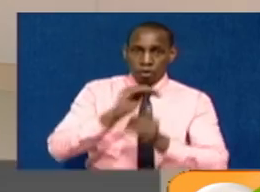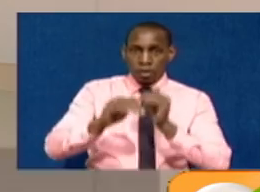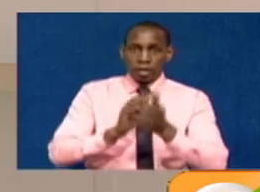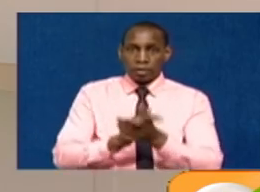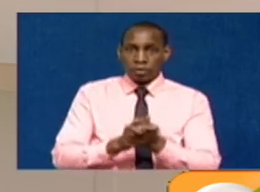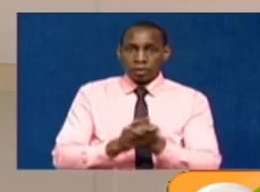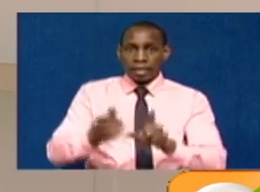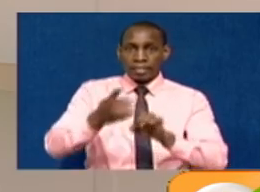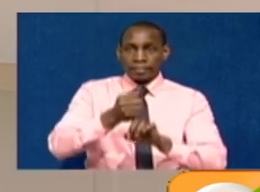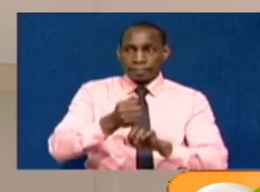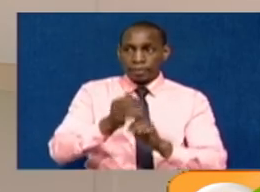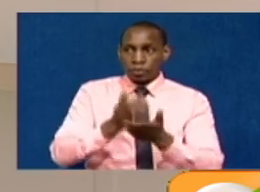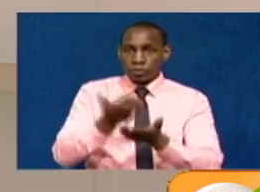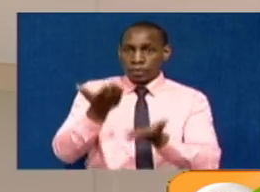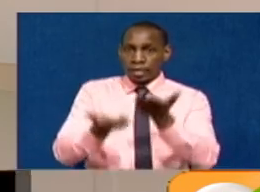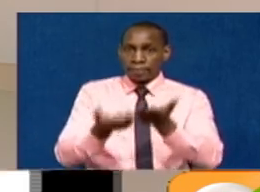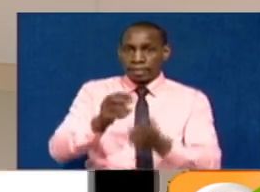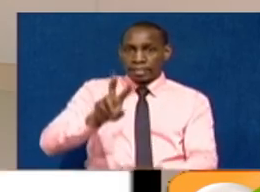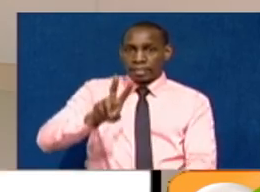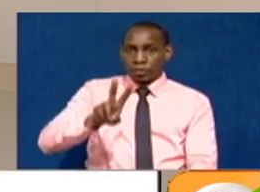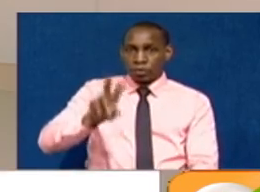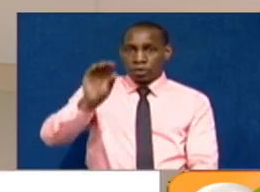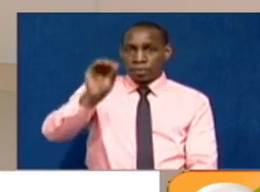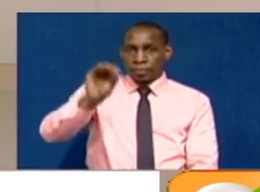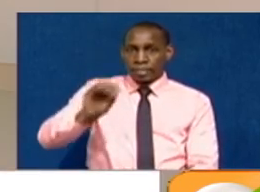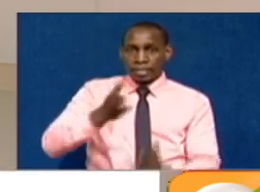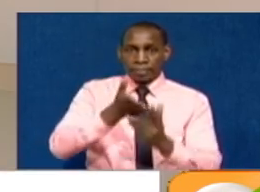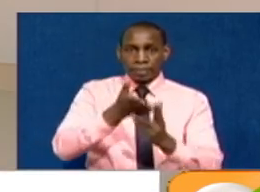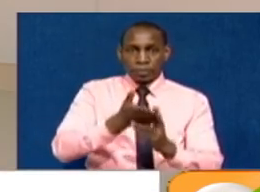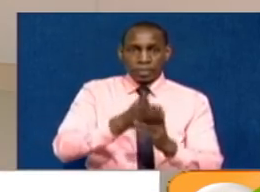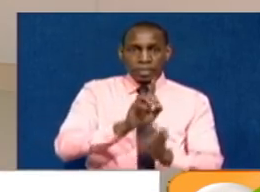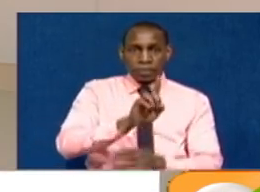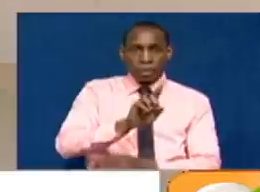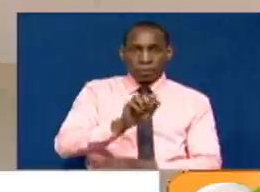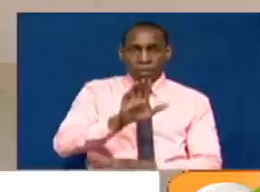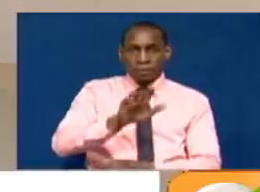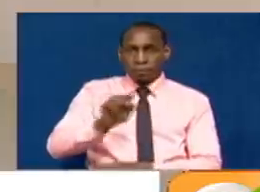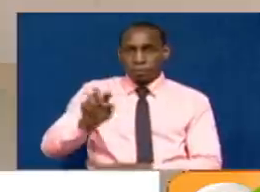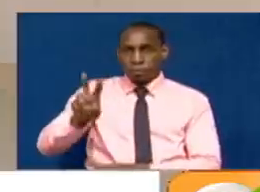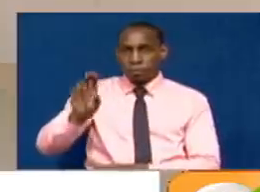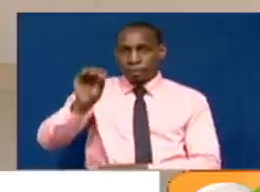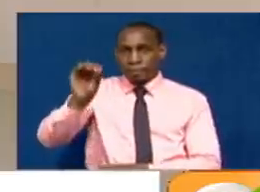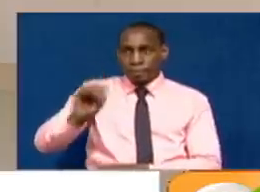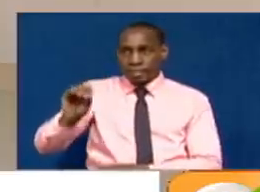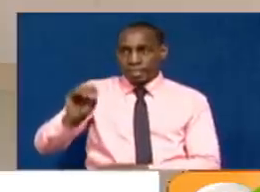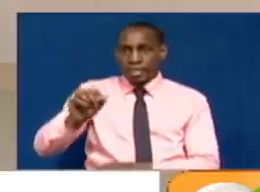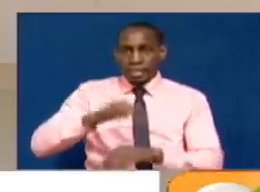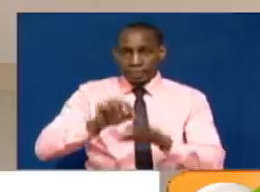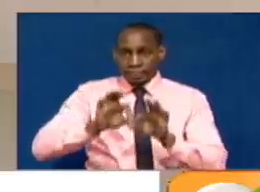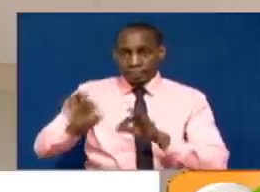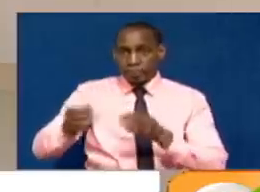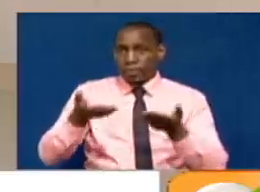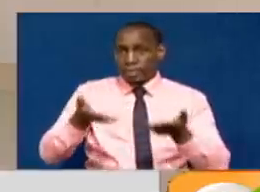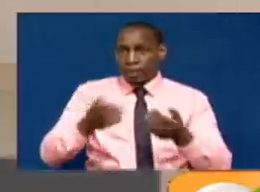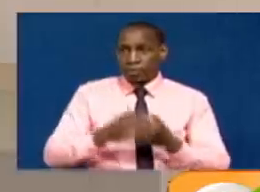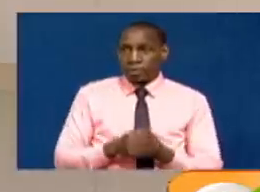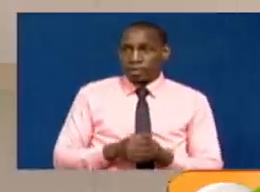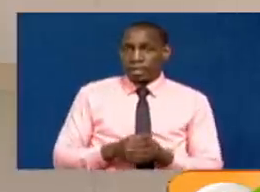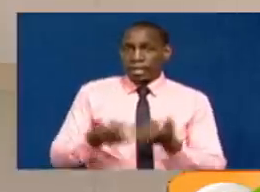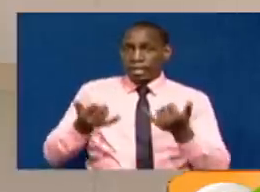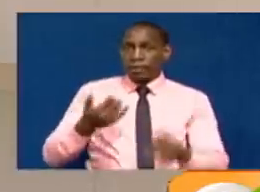we've had an average now of 2%, somewhere between 1.5 and 2% positivity rate for, you know, a good amount of time now. We